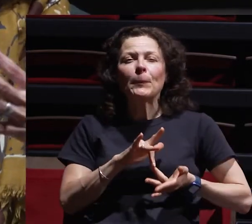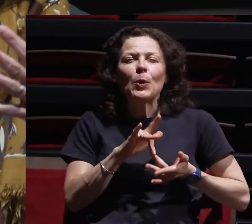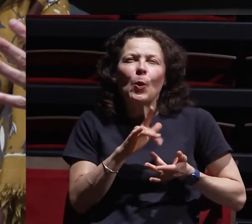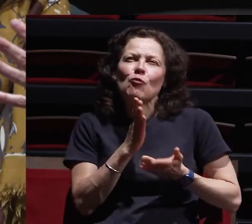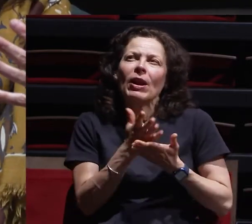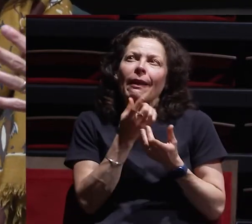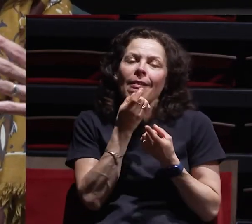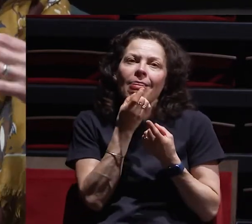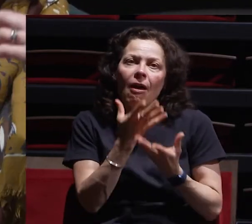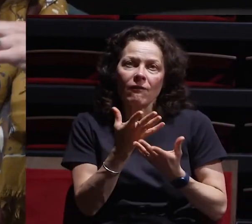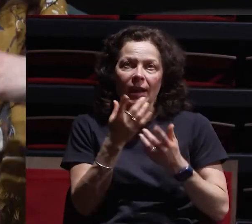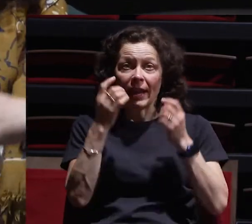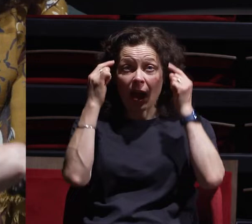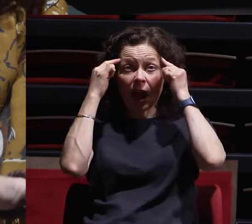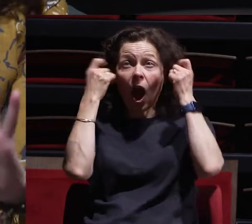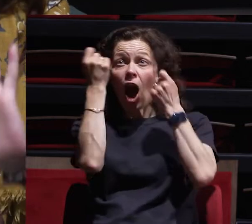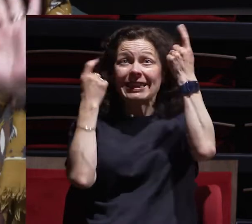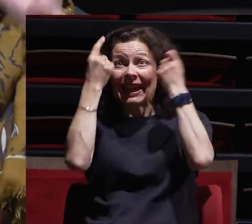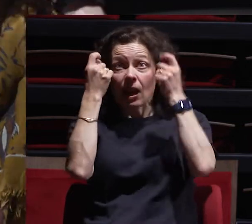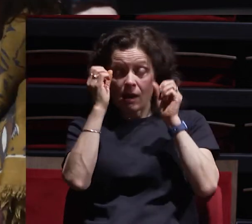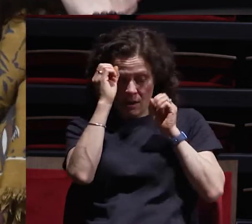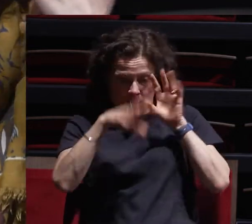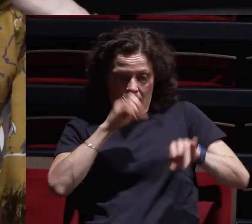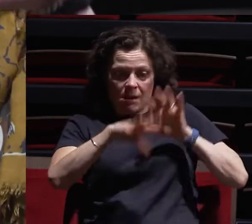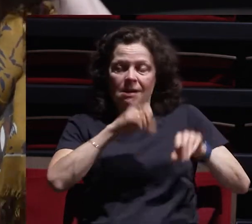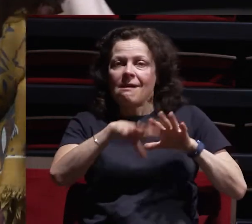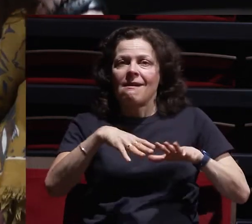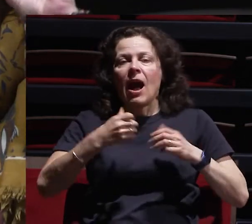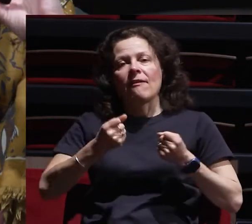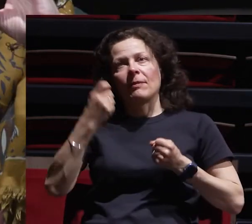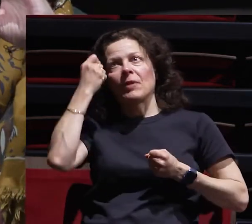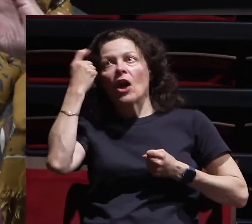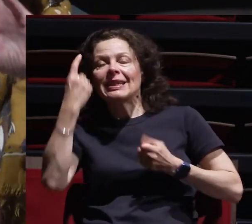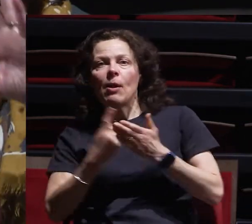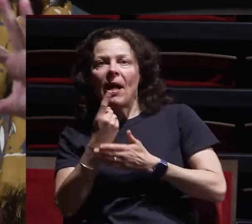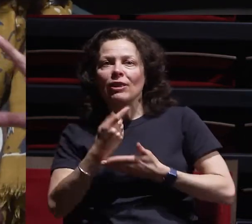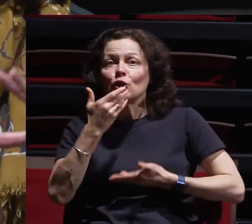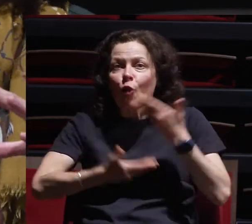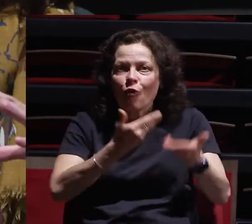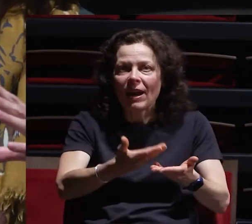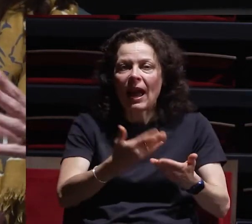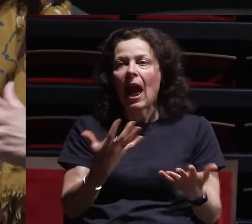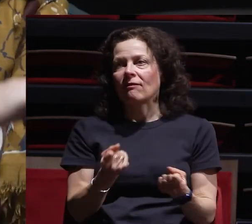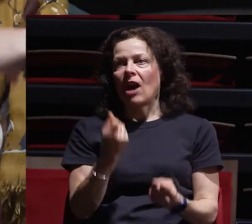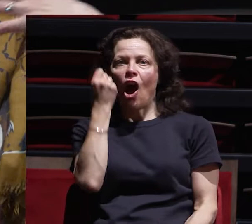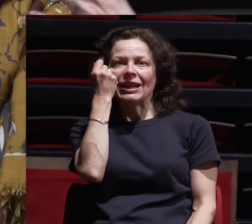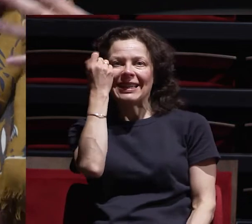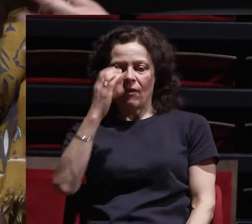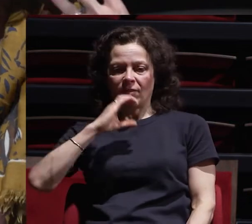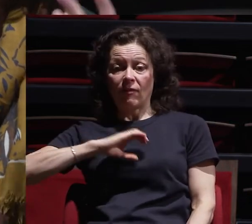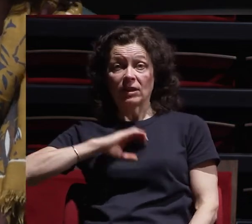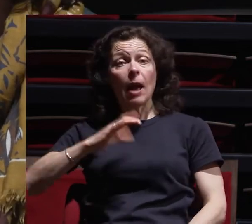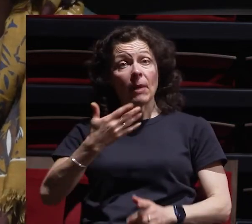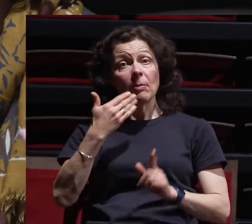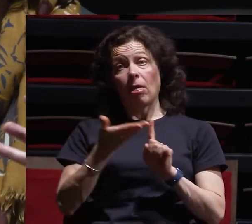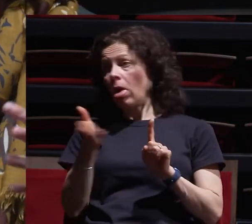lovely about just getting on the page all these things that have been in my head. I'll have an idea for the story, I'll have an idea